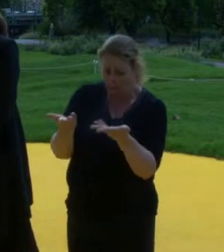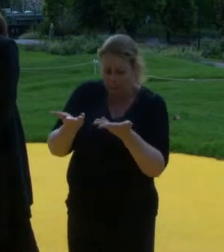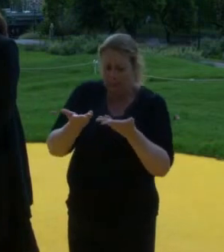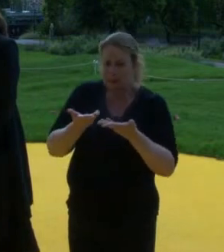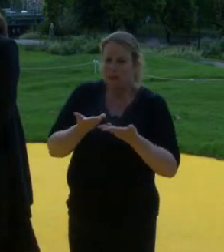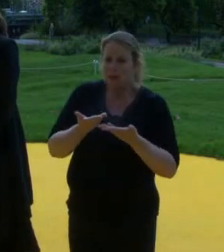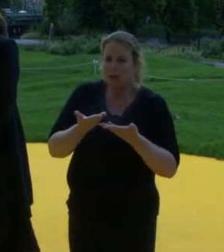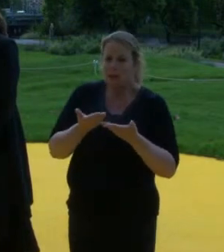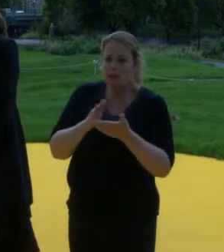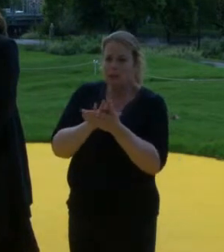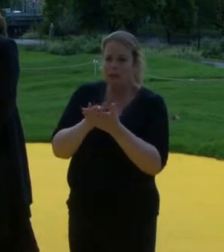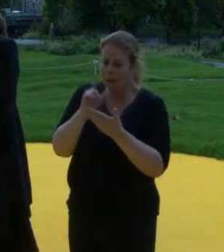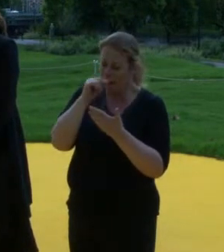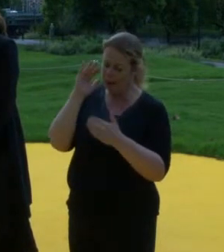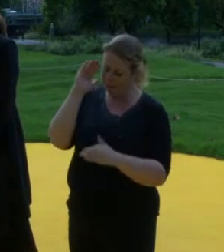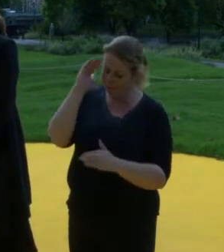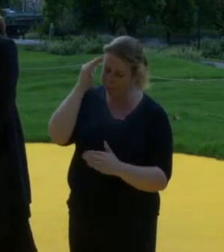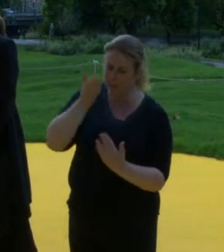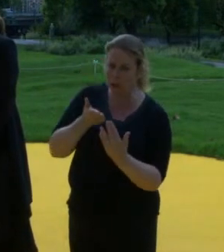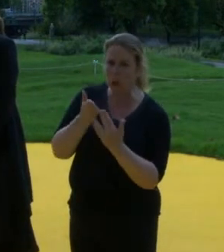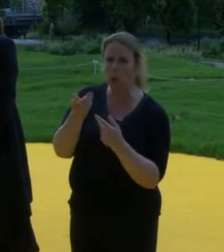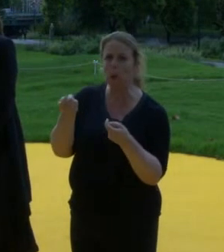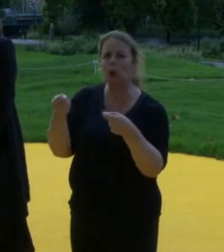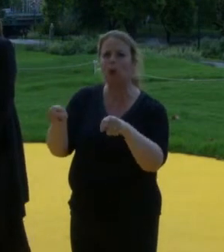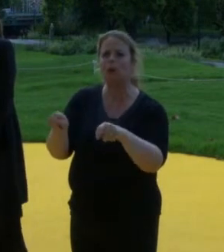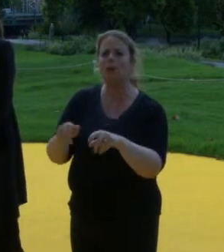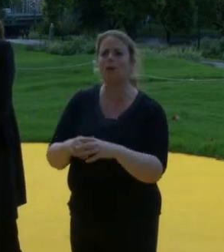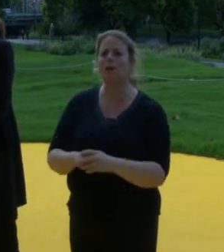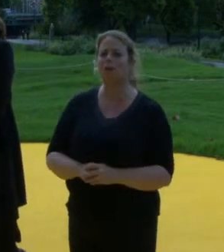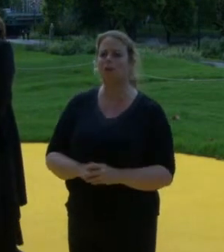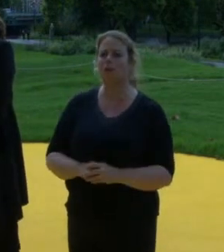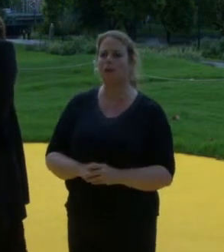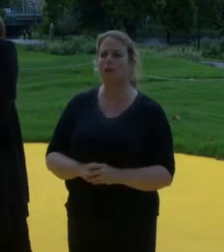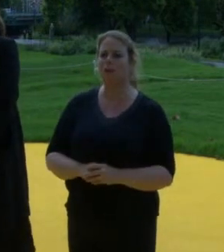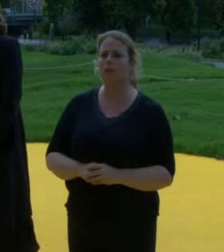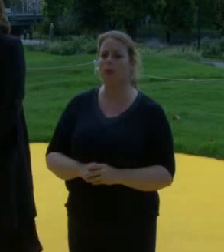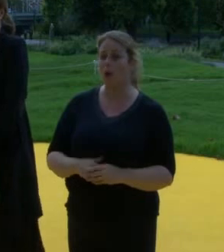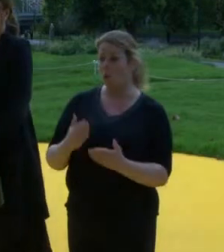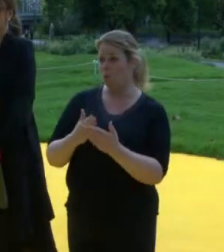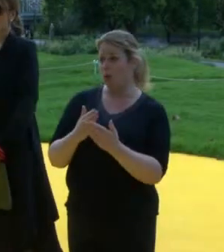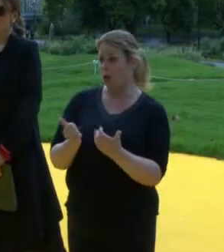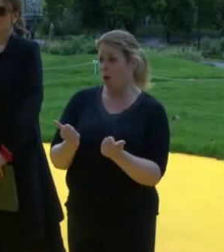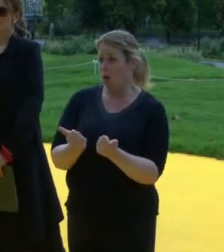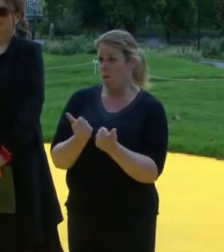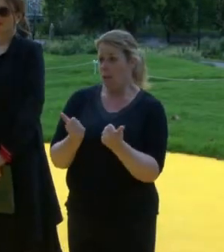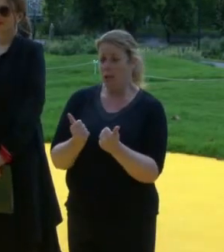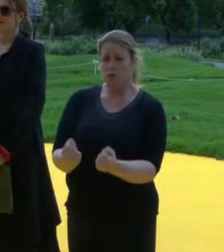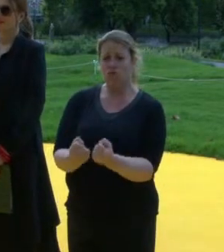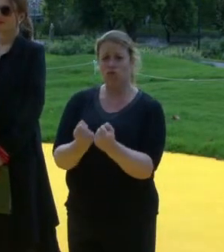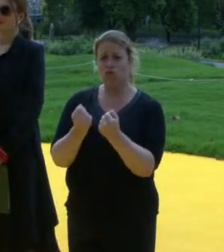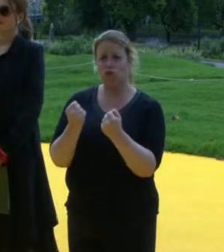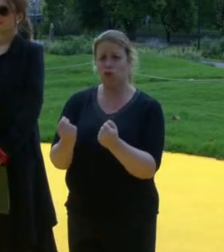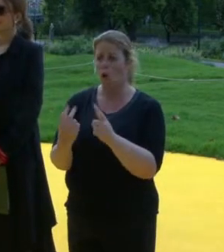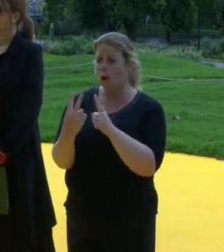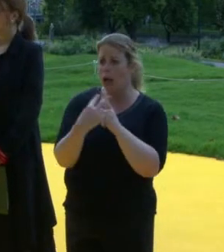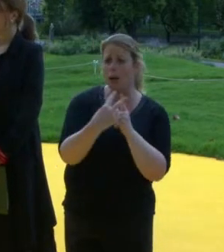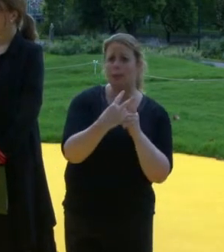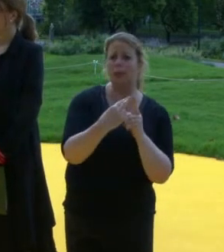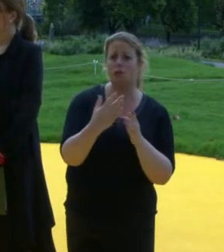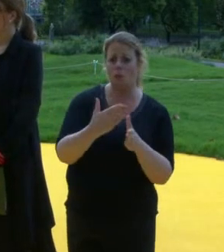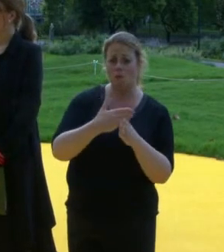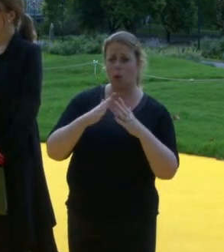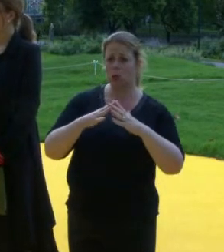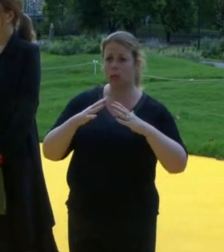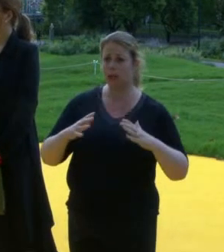Now, I'm particularly pleased and proud to see so many strong entrants from First Nations peoples. You know, I firmly